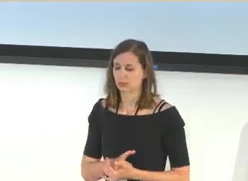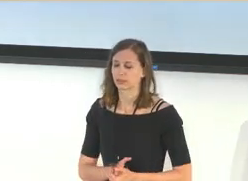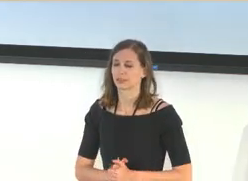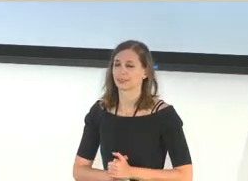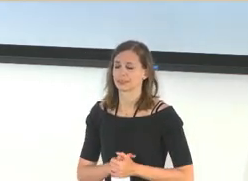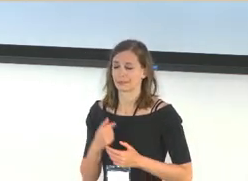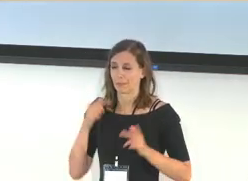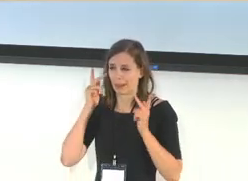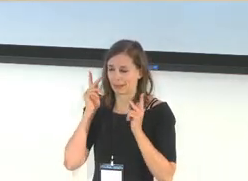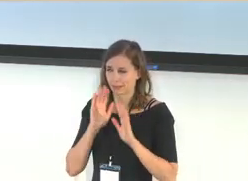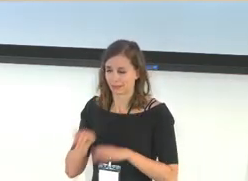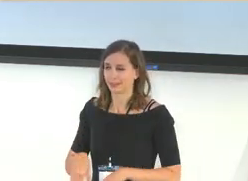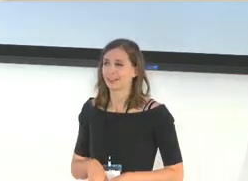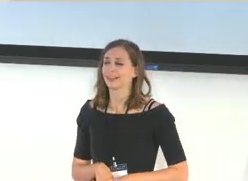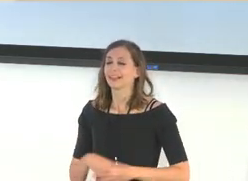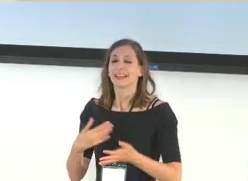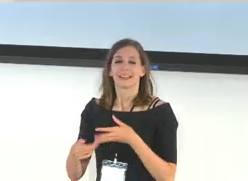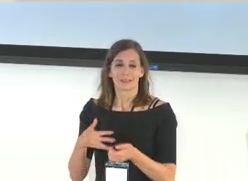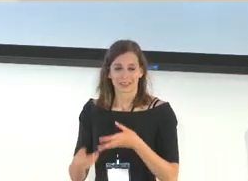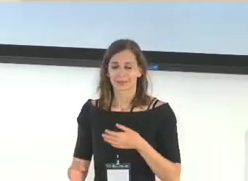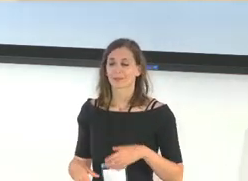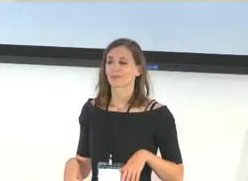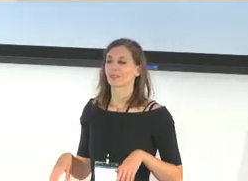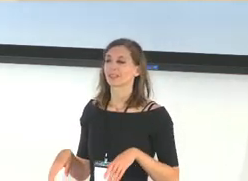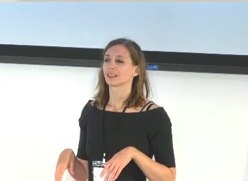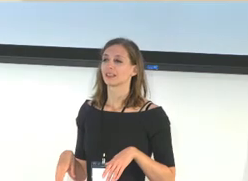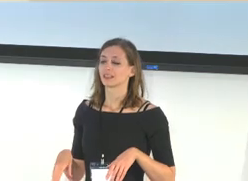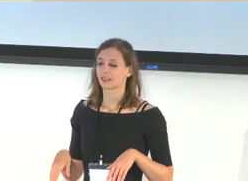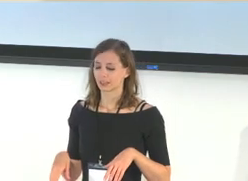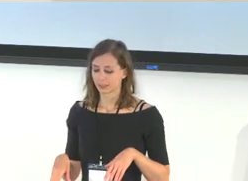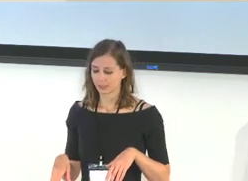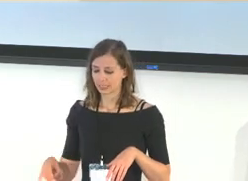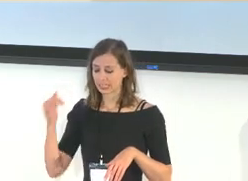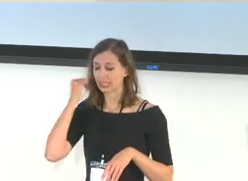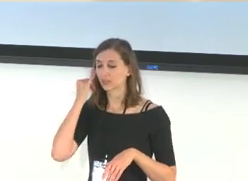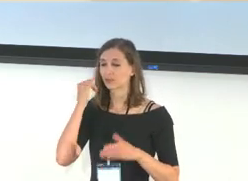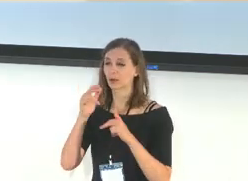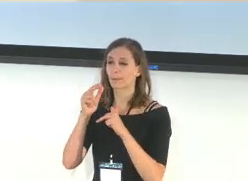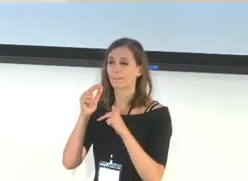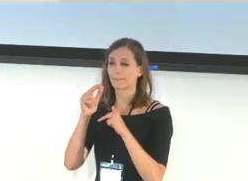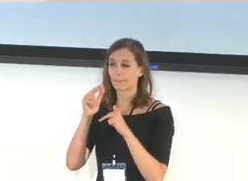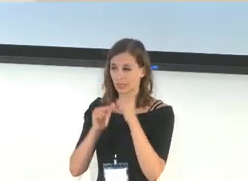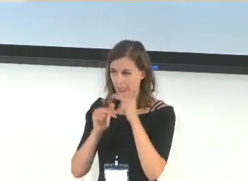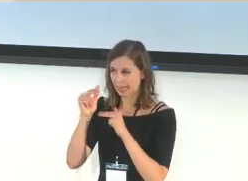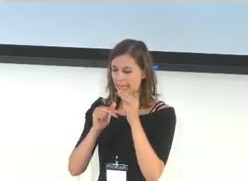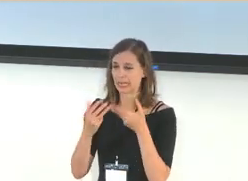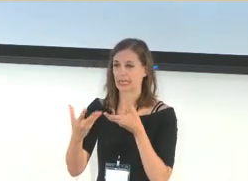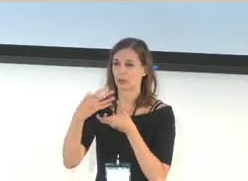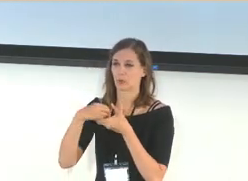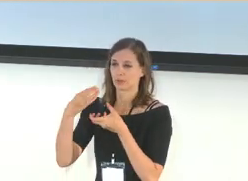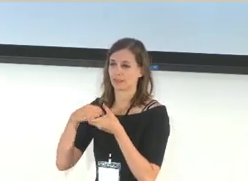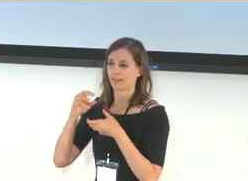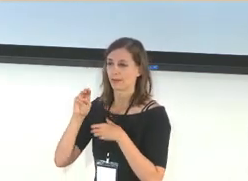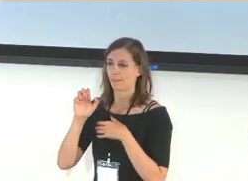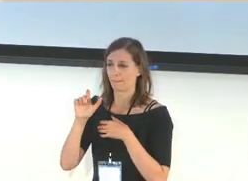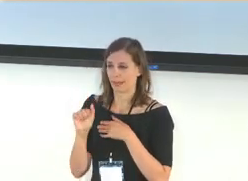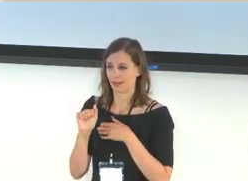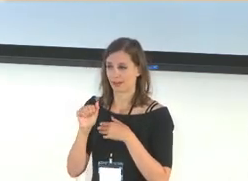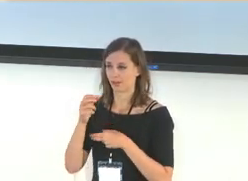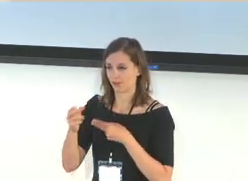So when we're looking at the importance of building an accessible, inclusive metaverse, I refer people to these